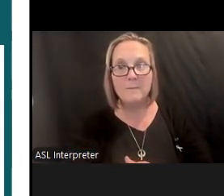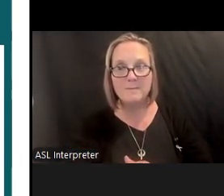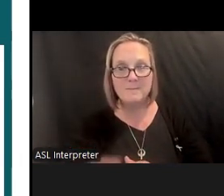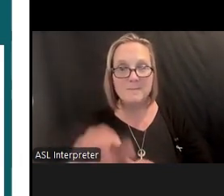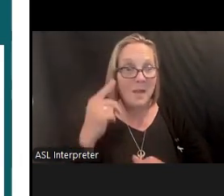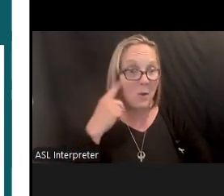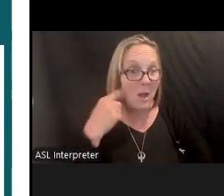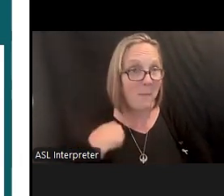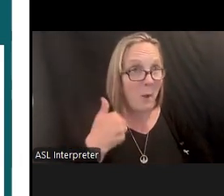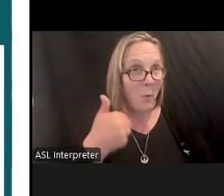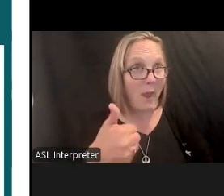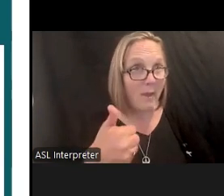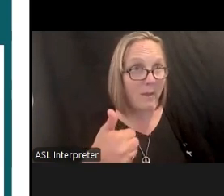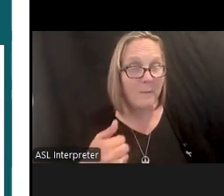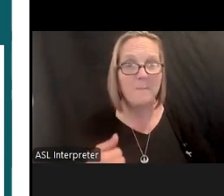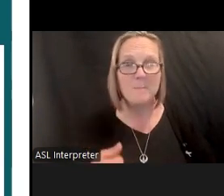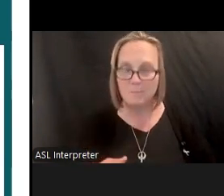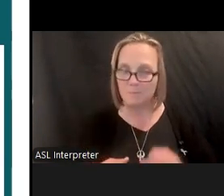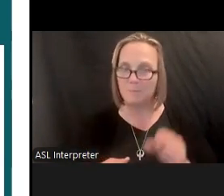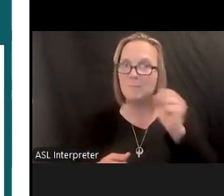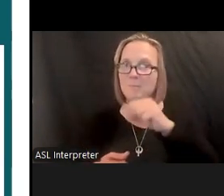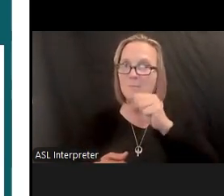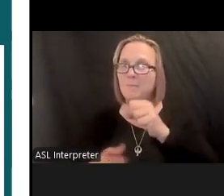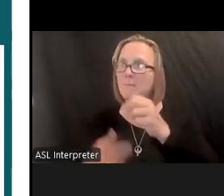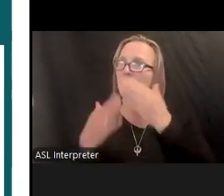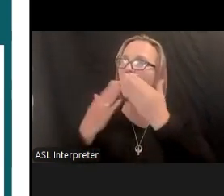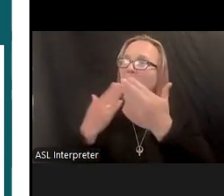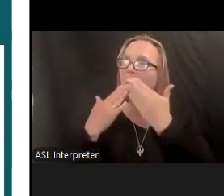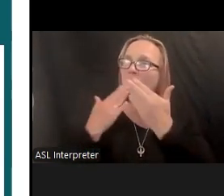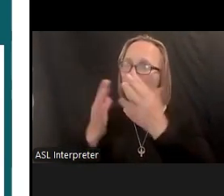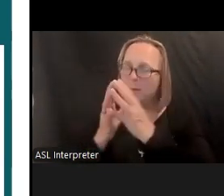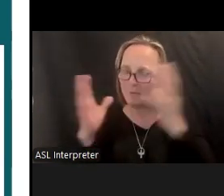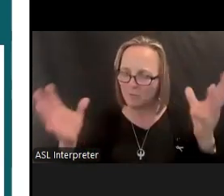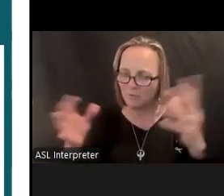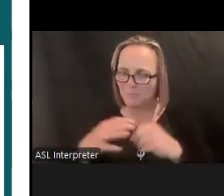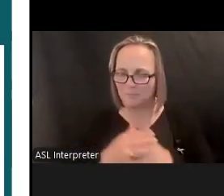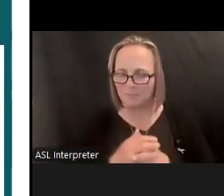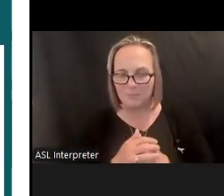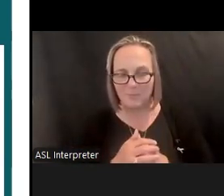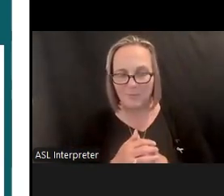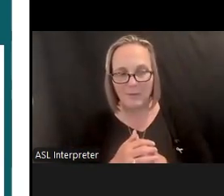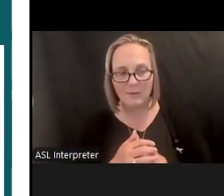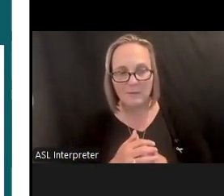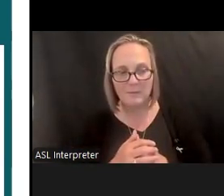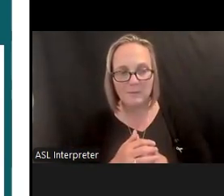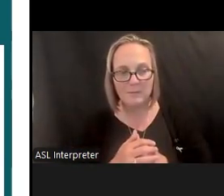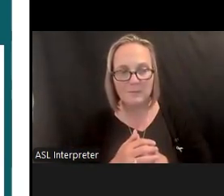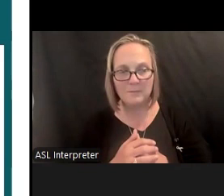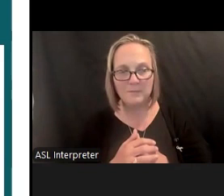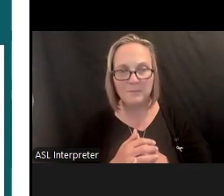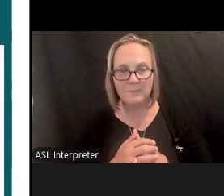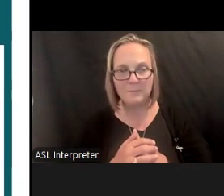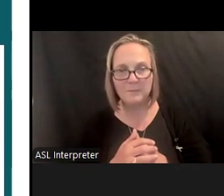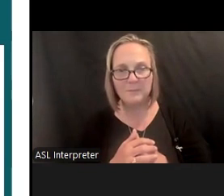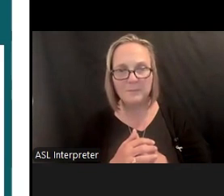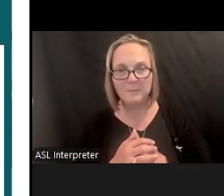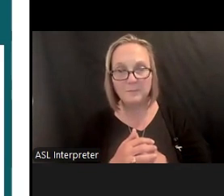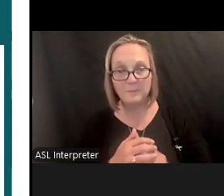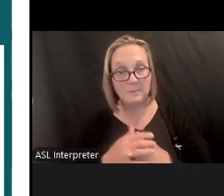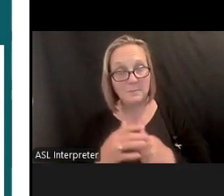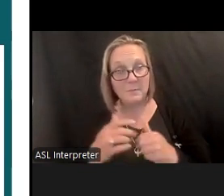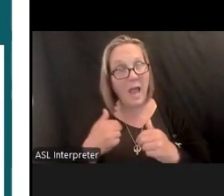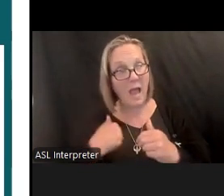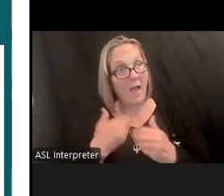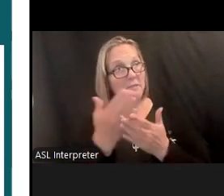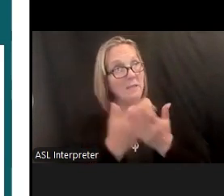hear me? Yes. Thank you very much. Well, I'm delighted to pass on some